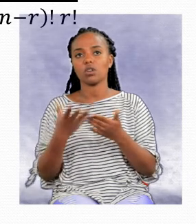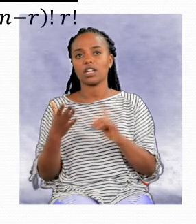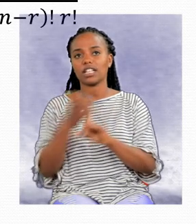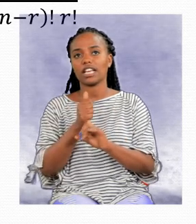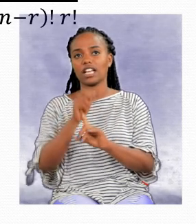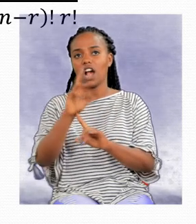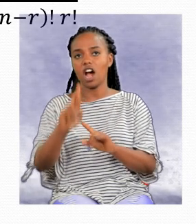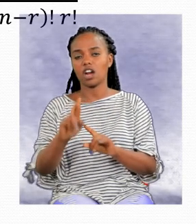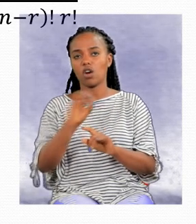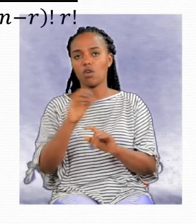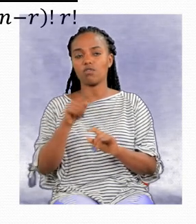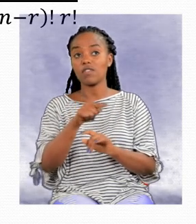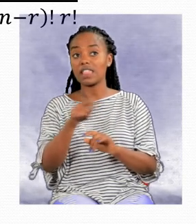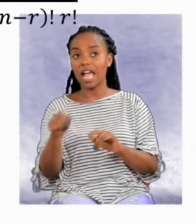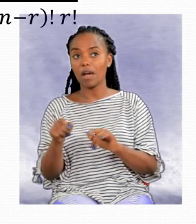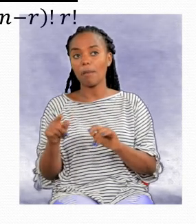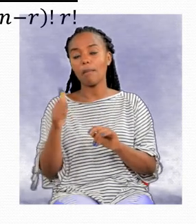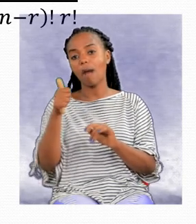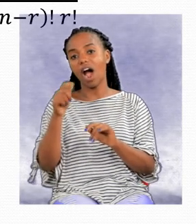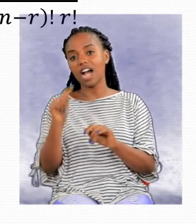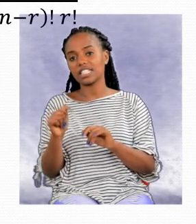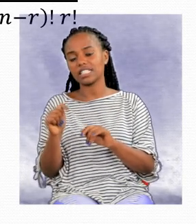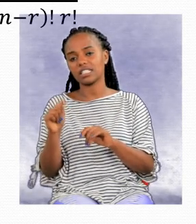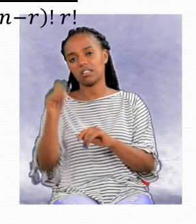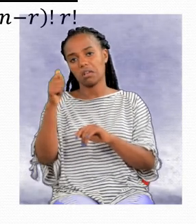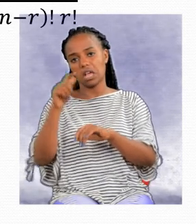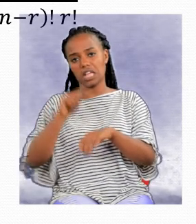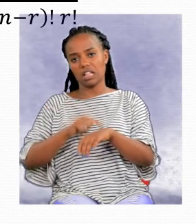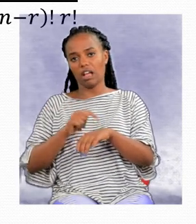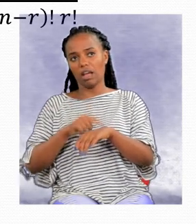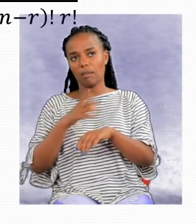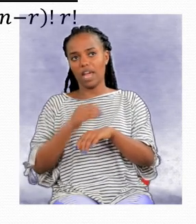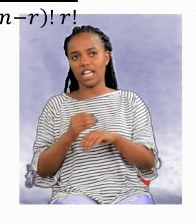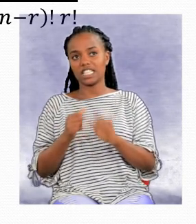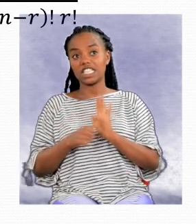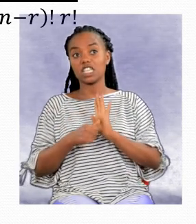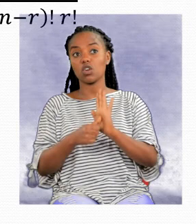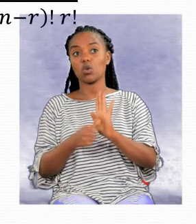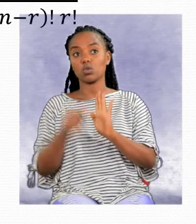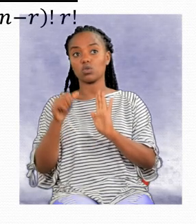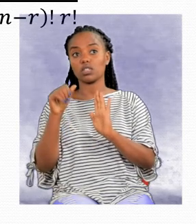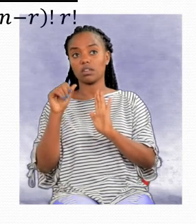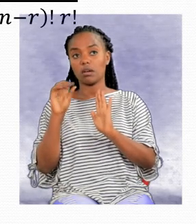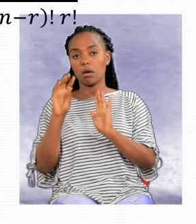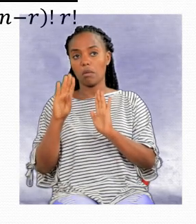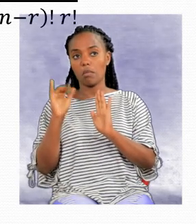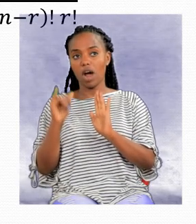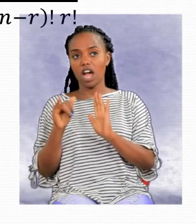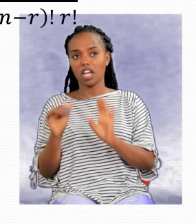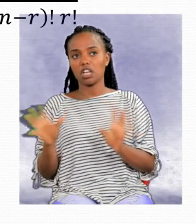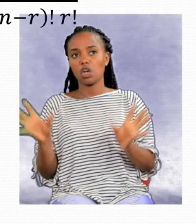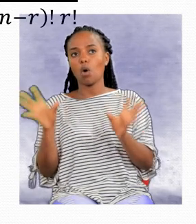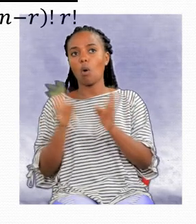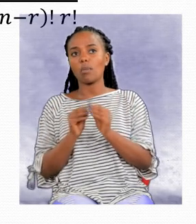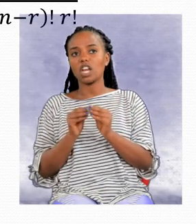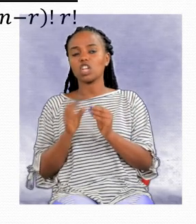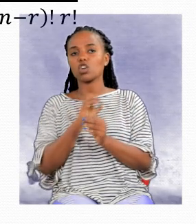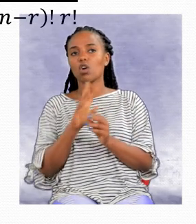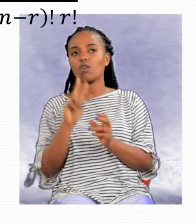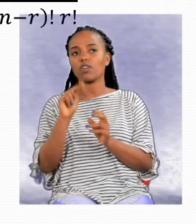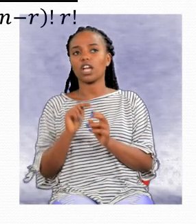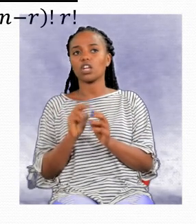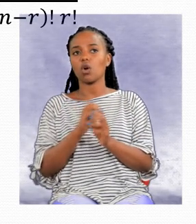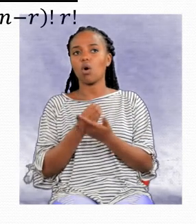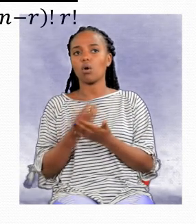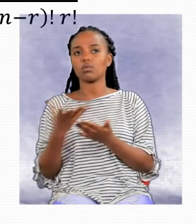r of them at a time, and it is denoted by it's a combination of n objects taking